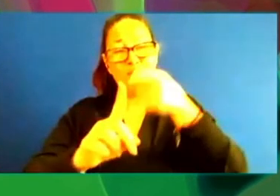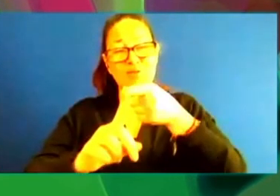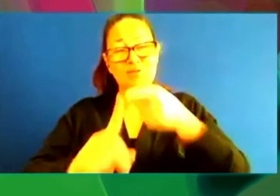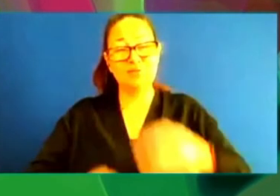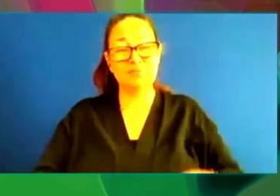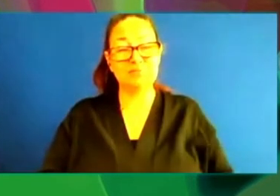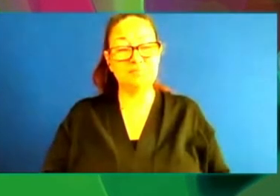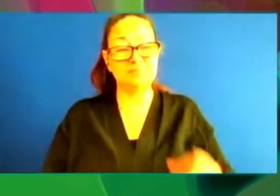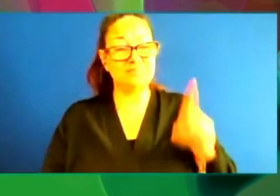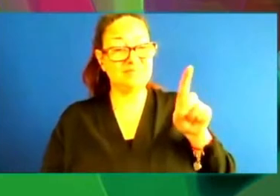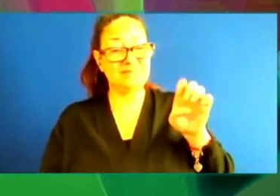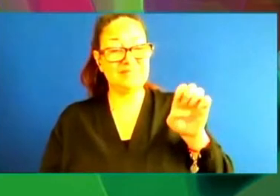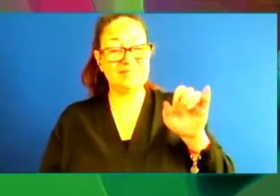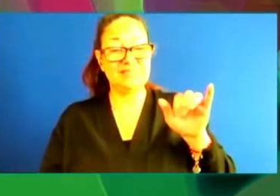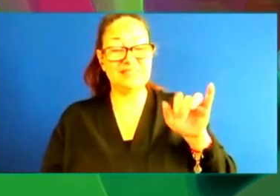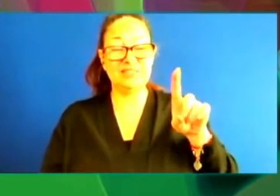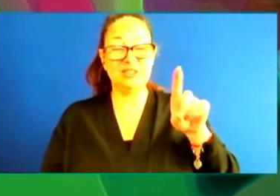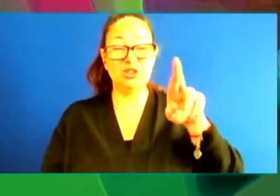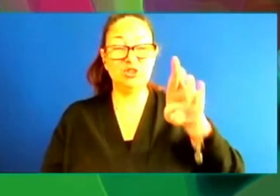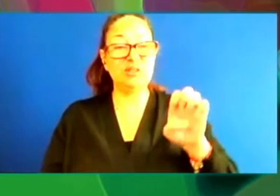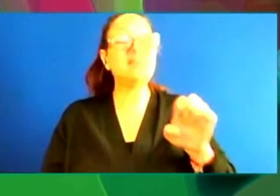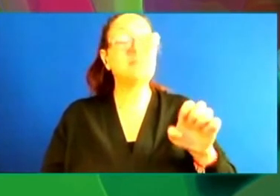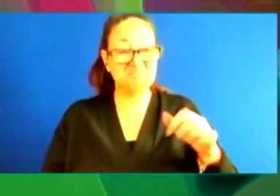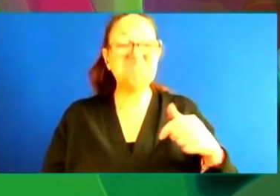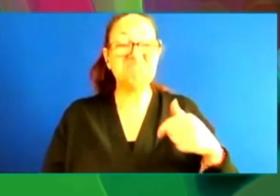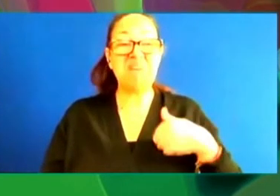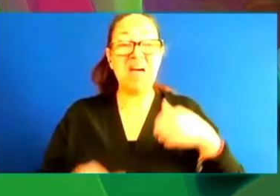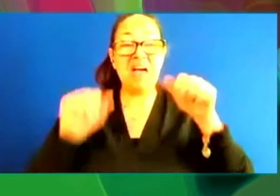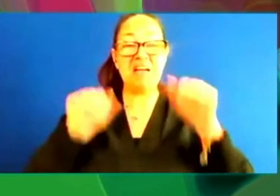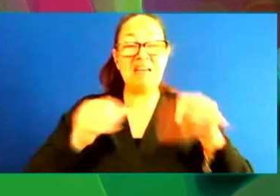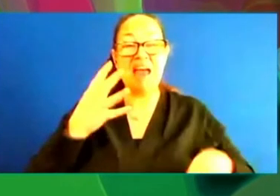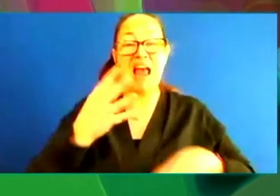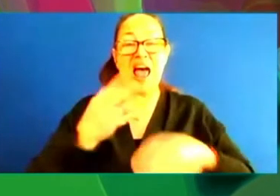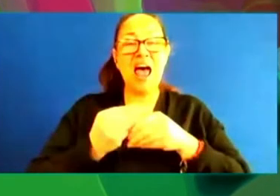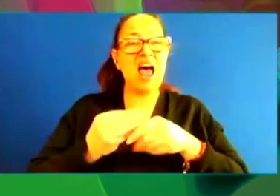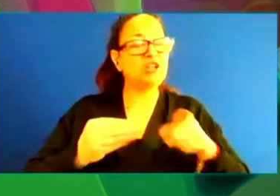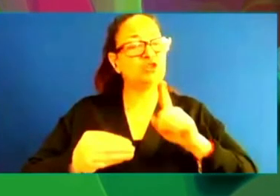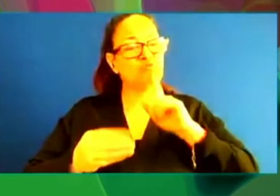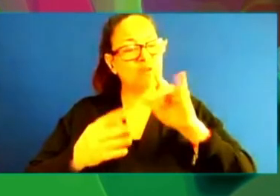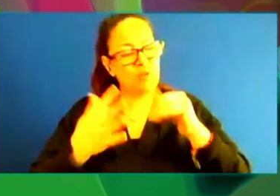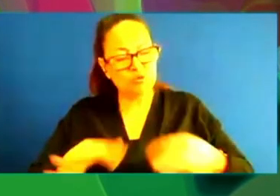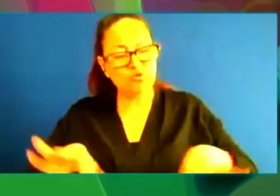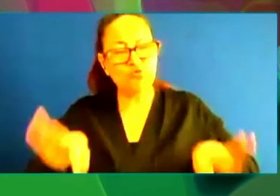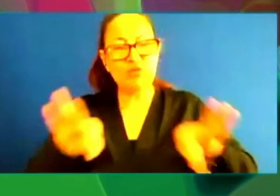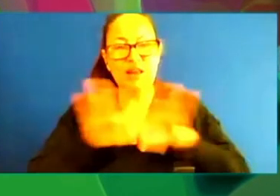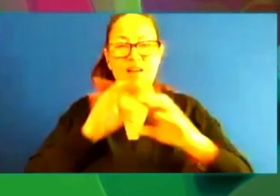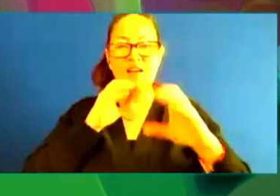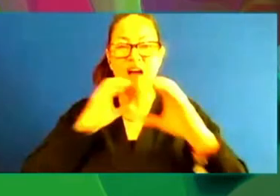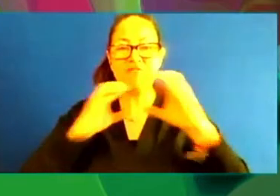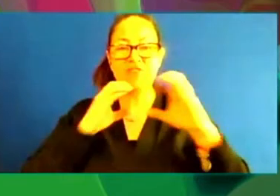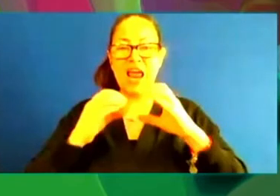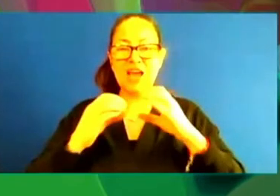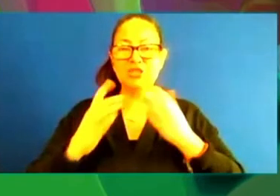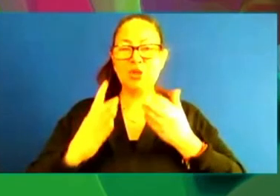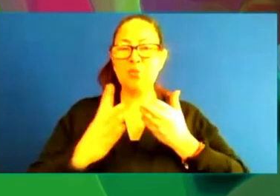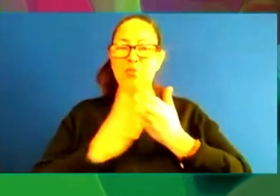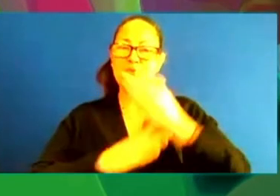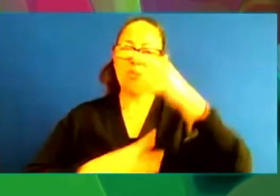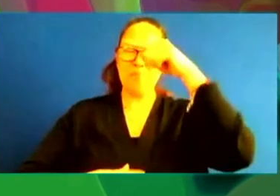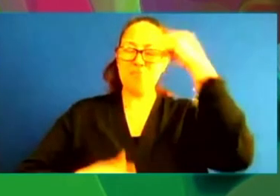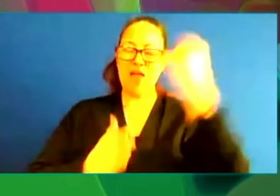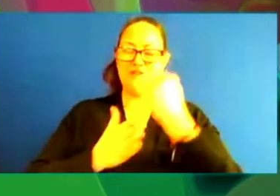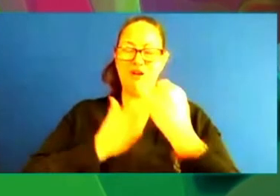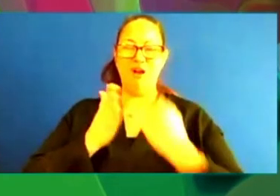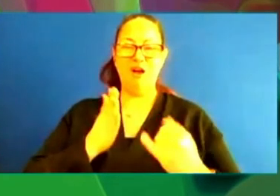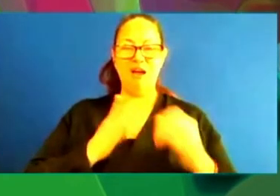And I can build right off of that because it's those critical conversations that come through Black art and culture,